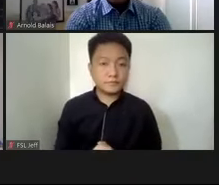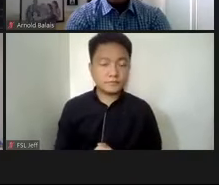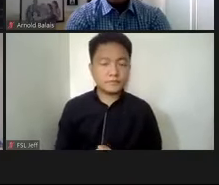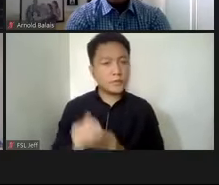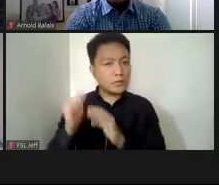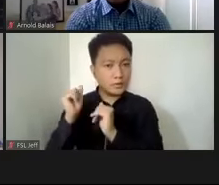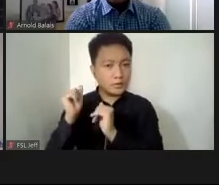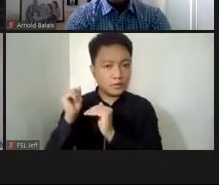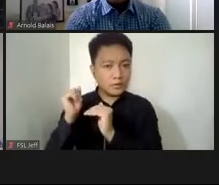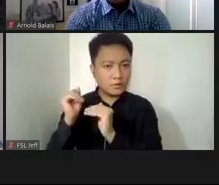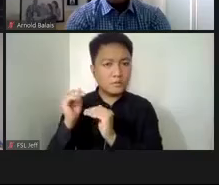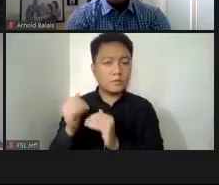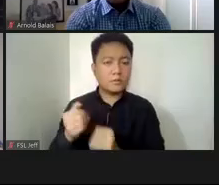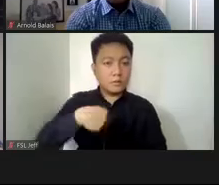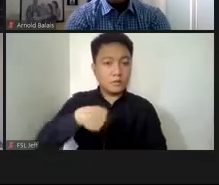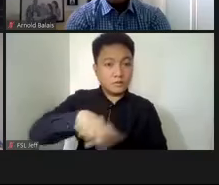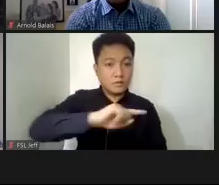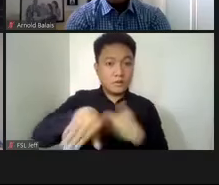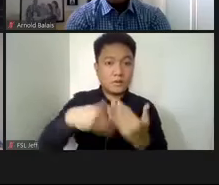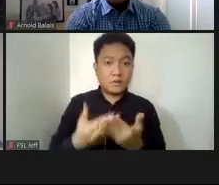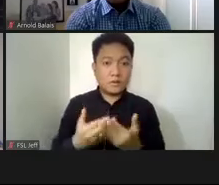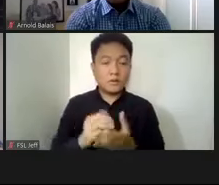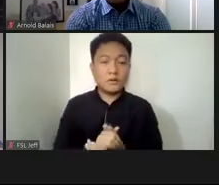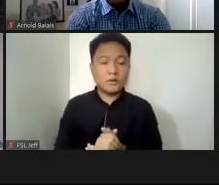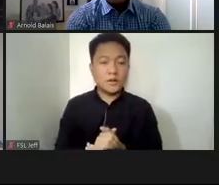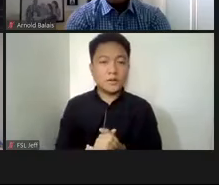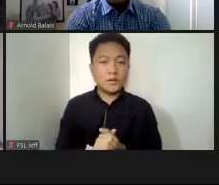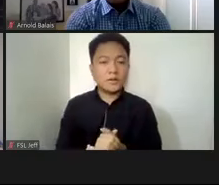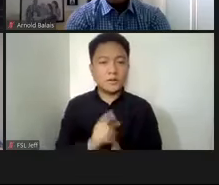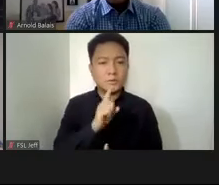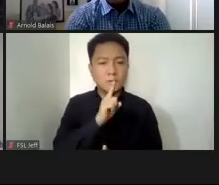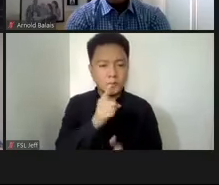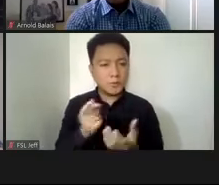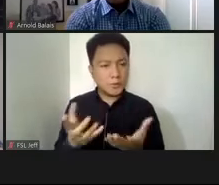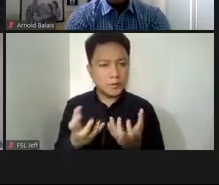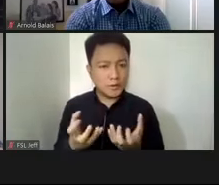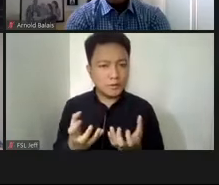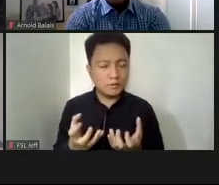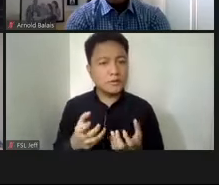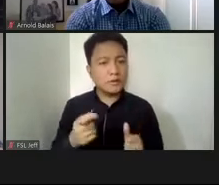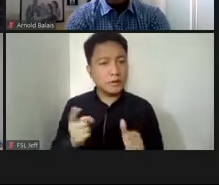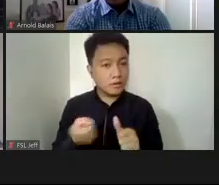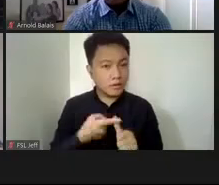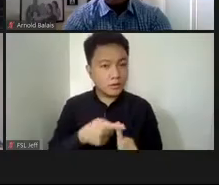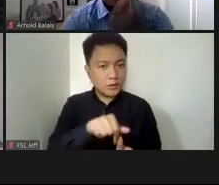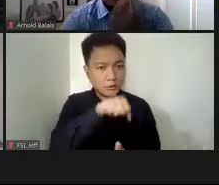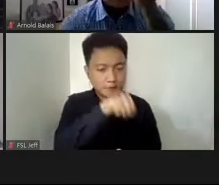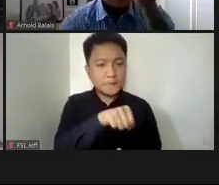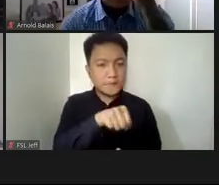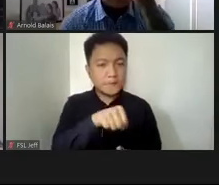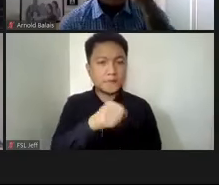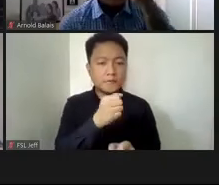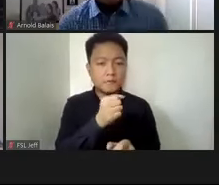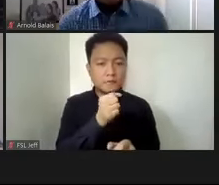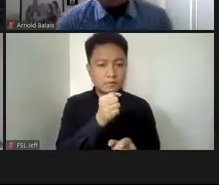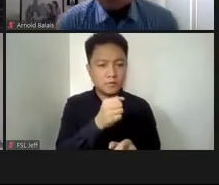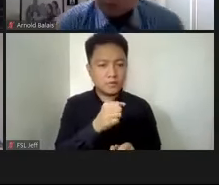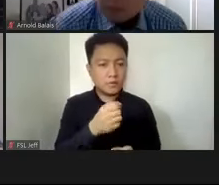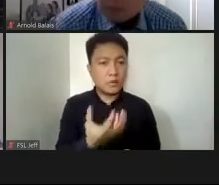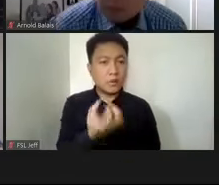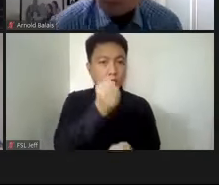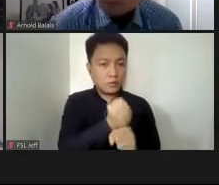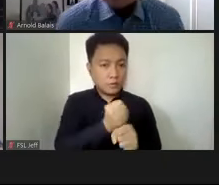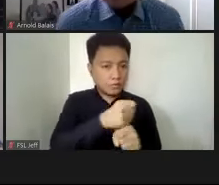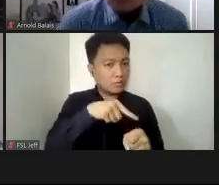product and would really buy our own product so that we can stimulate our local